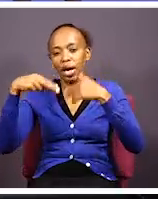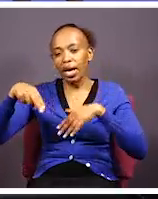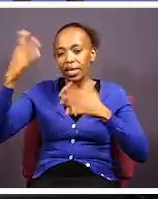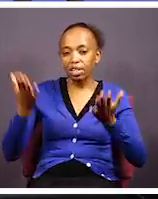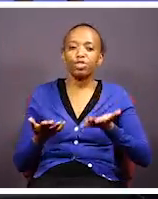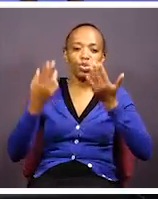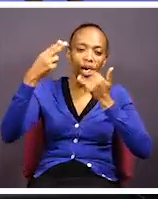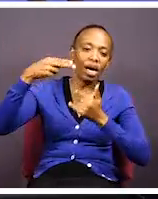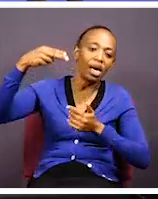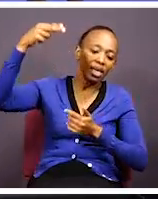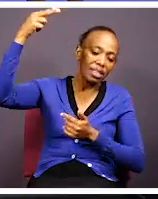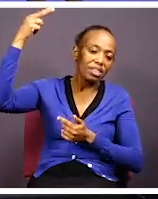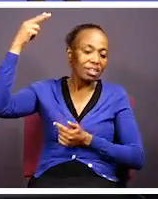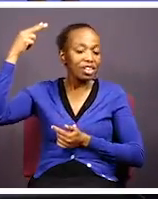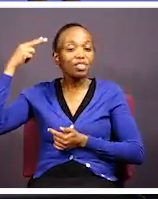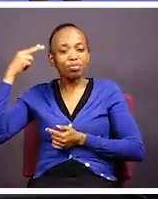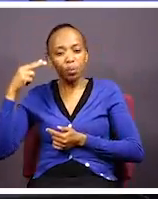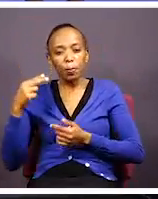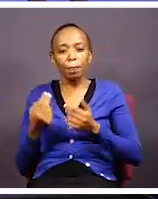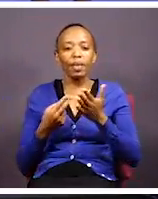lift you high lift too